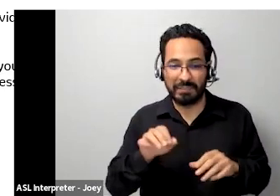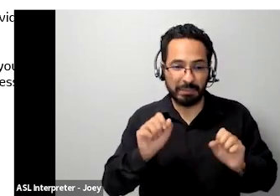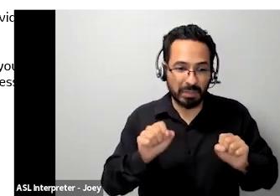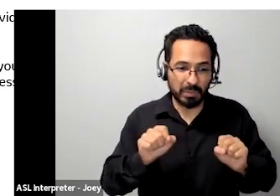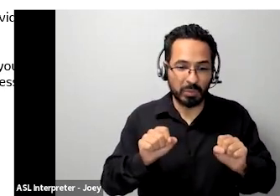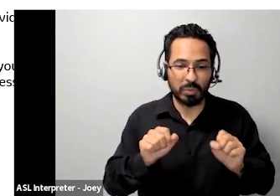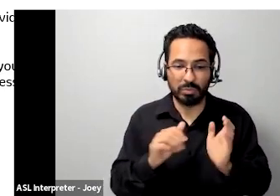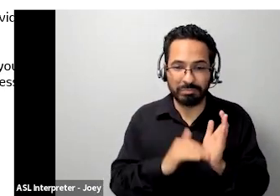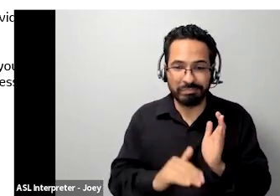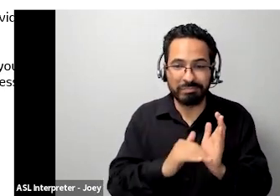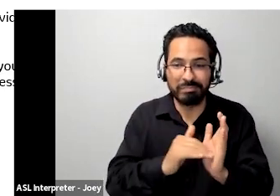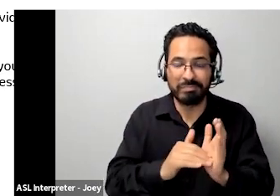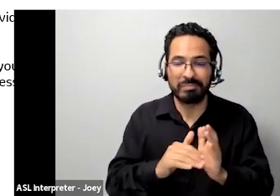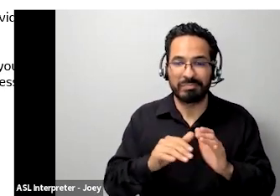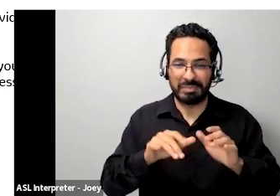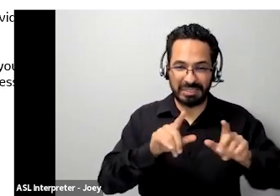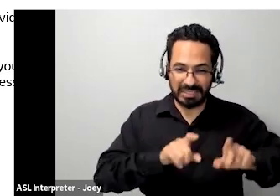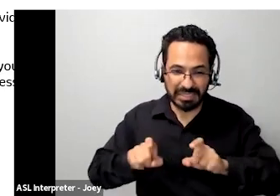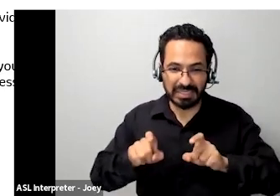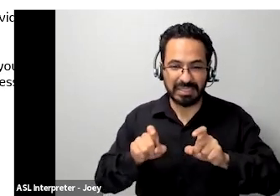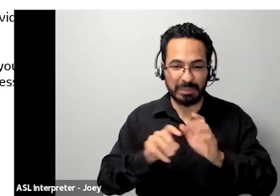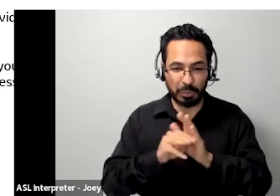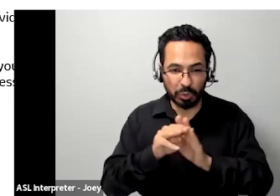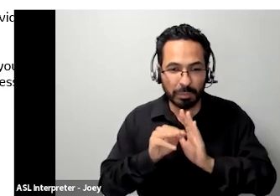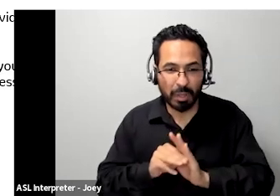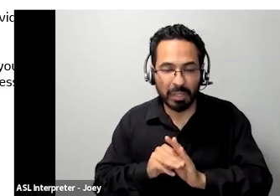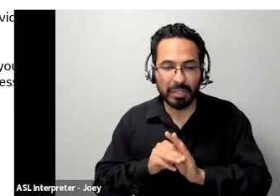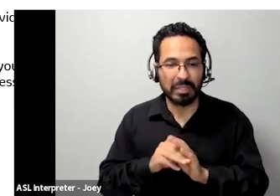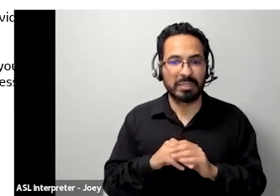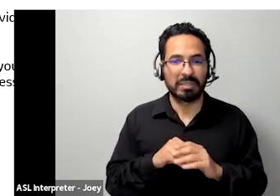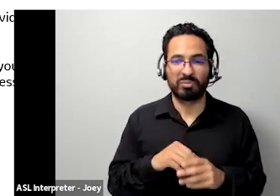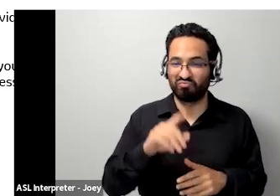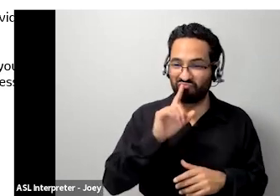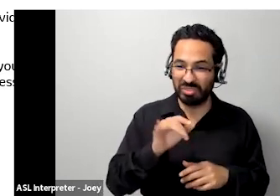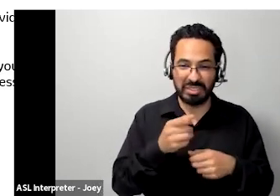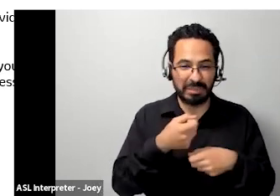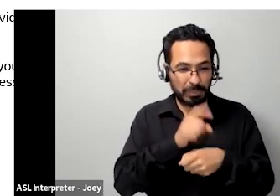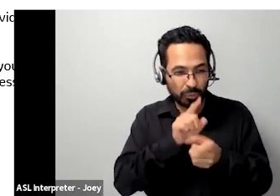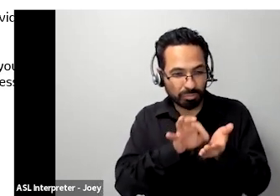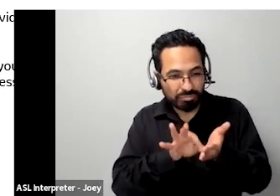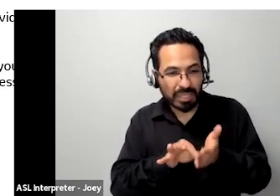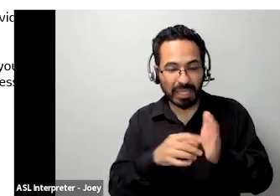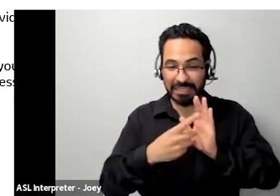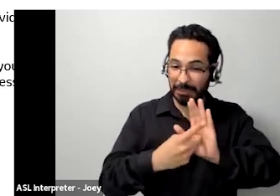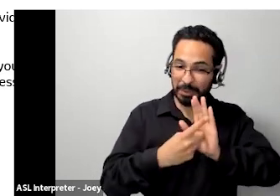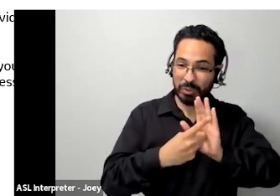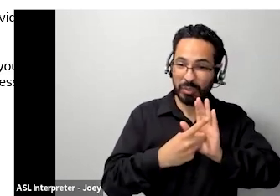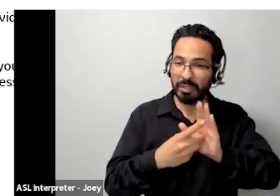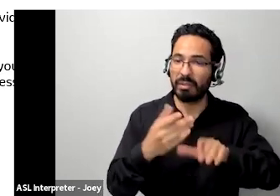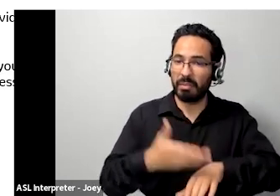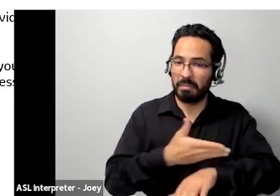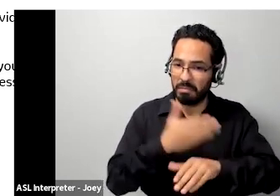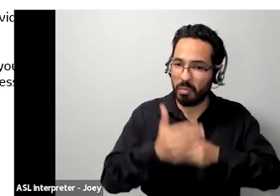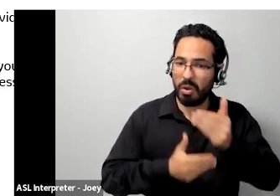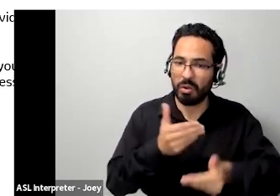recurring benchmarking, maturity modeling, to really track and manage and demonstrate the progress that you're